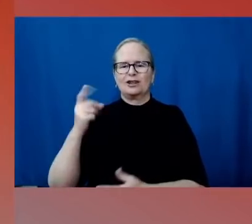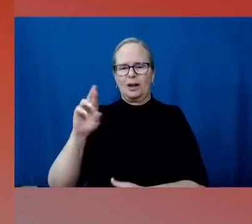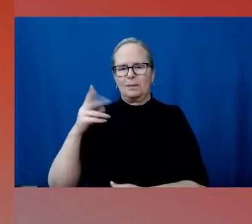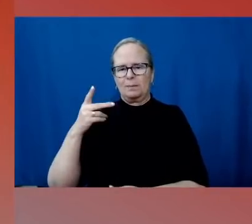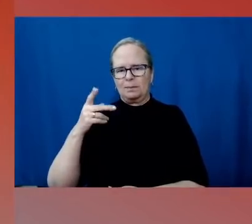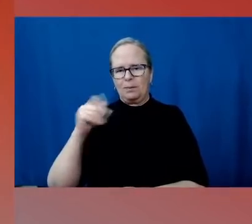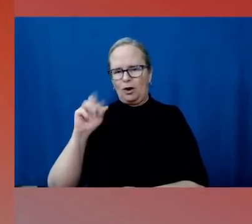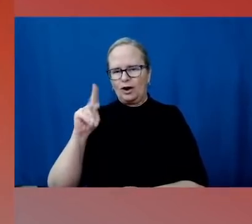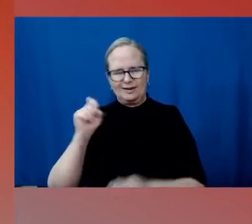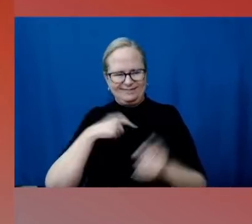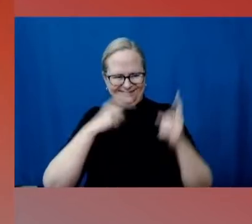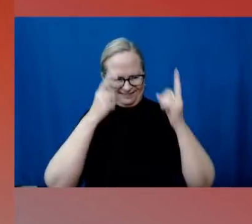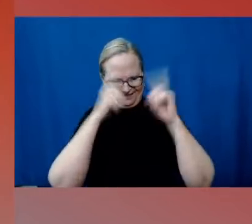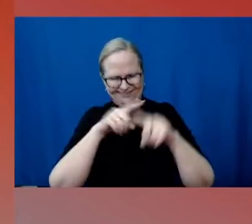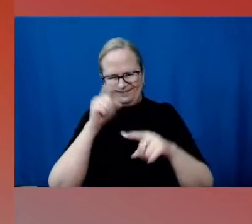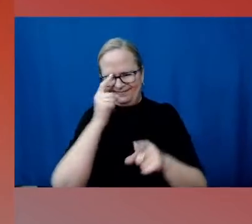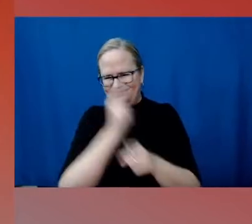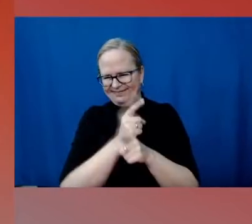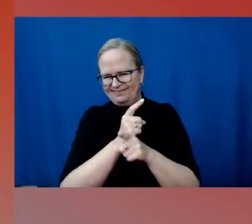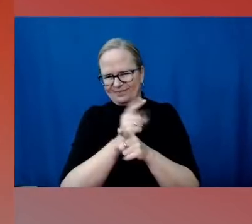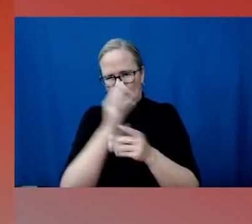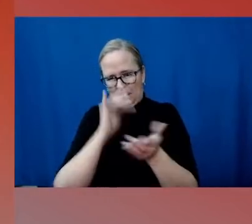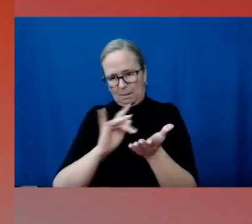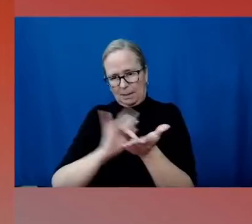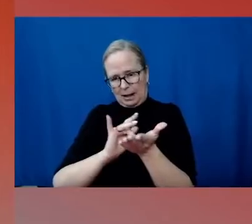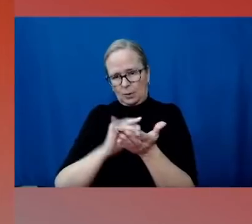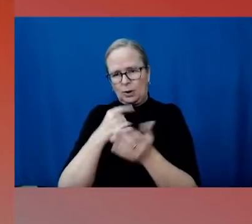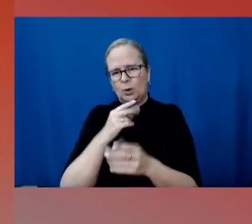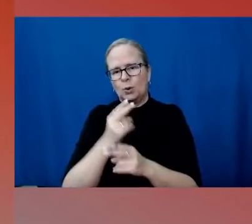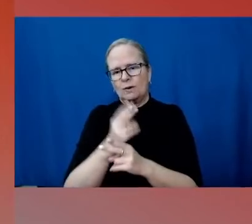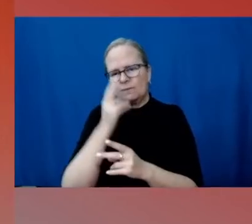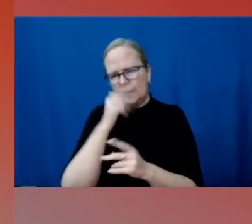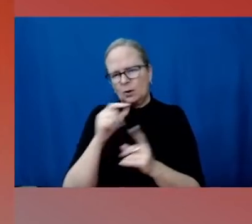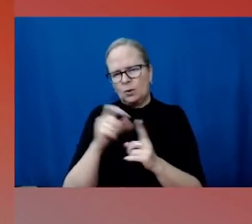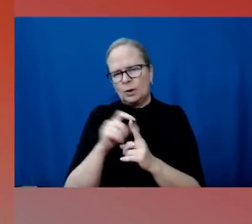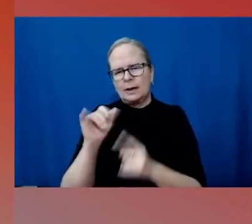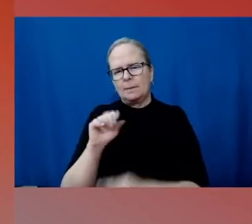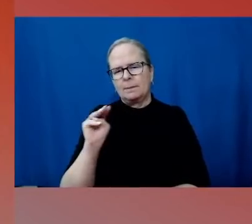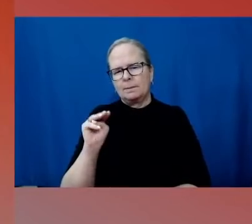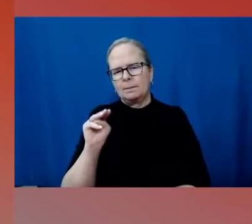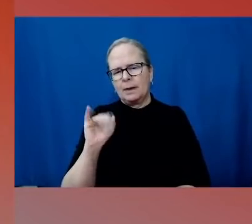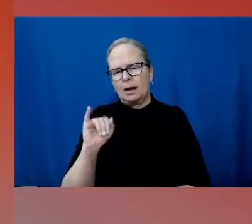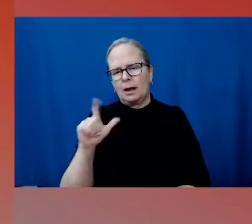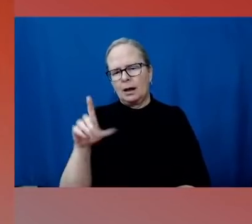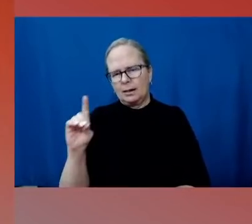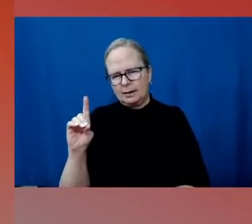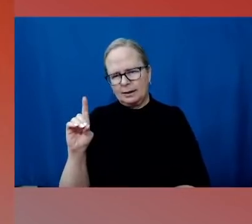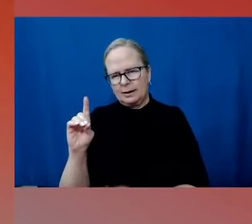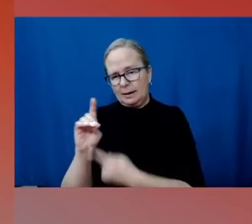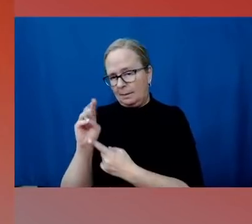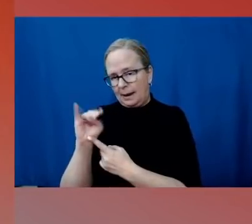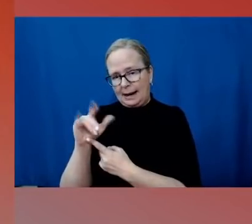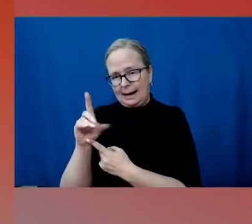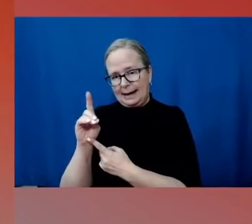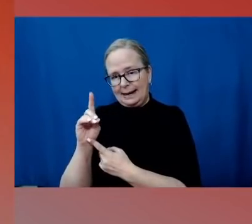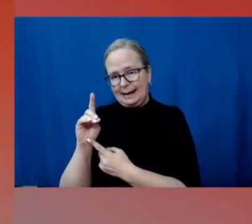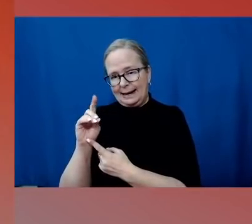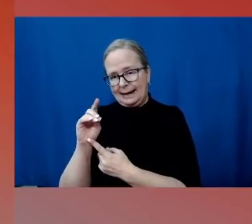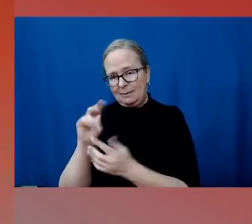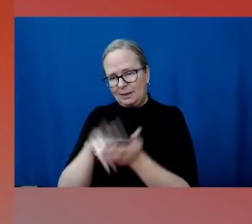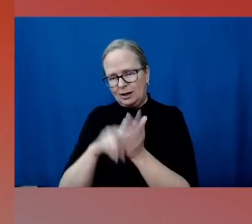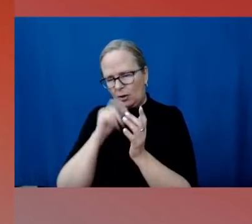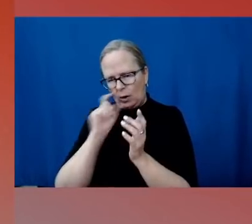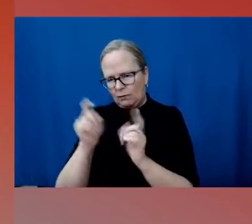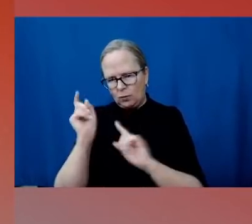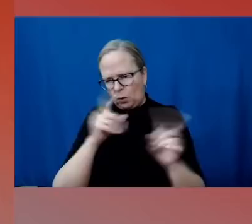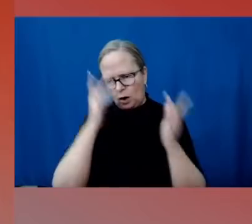just say too, keep in mind, we use funny terminology in medicine. So mild meaning you don't need to be hospitalized. Same thing. Those